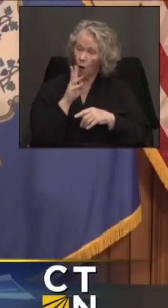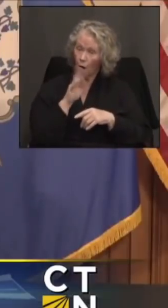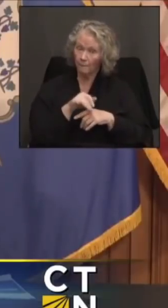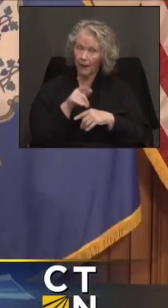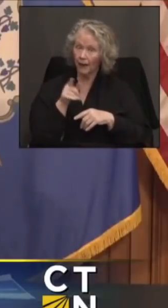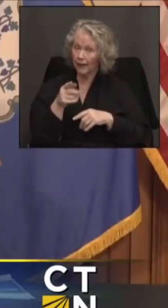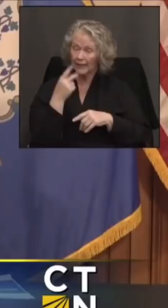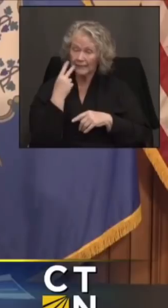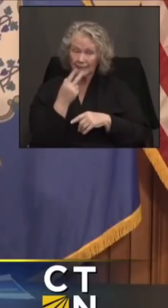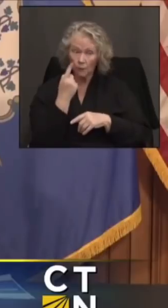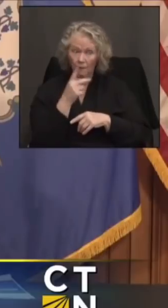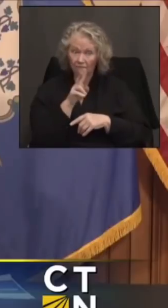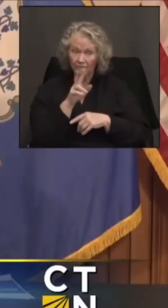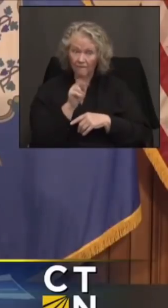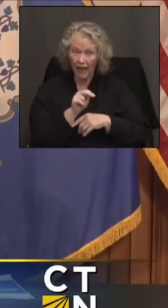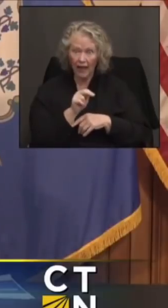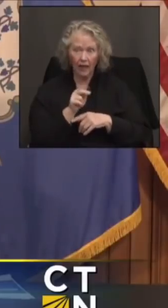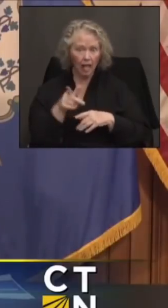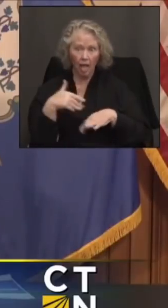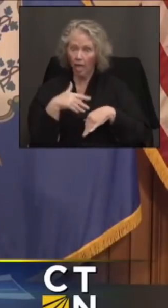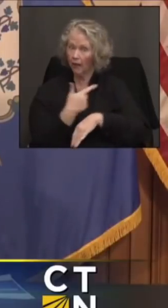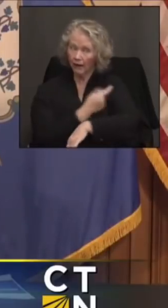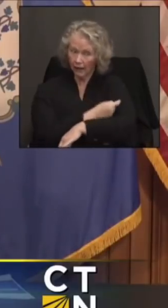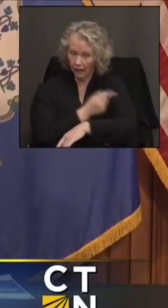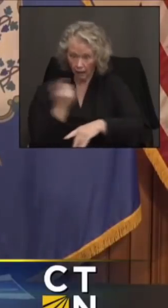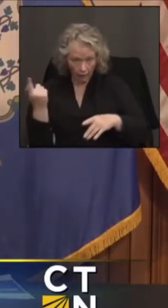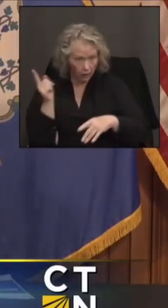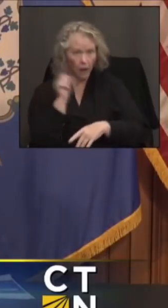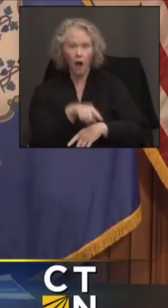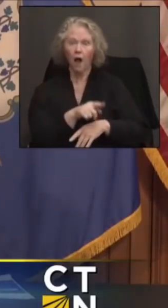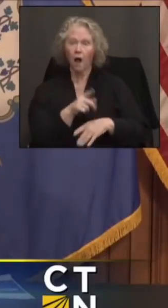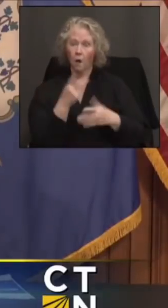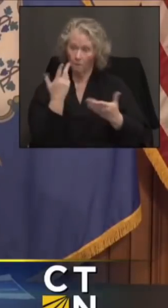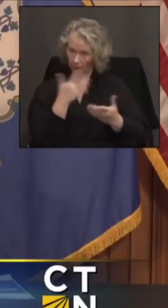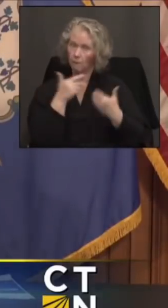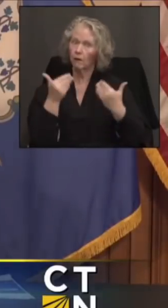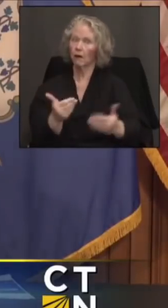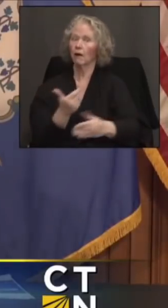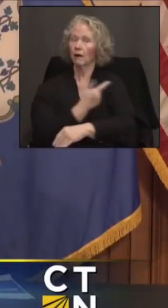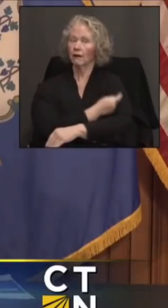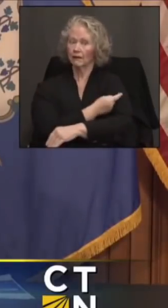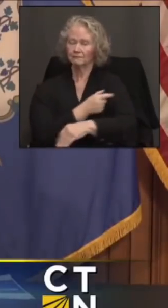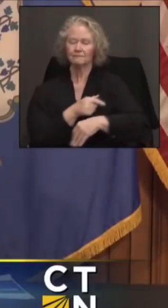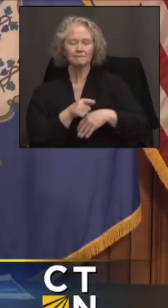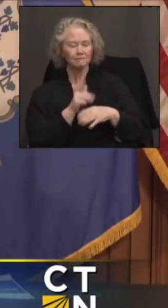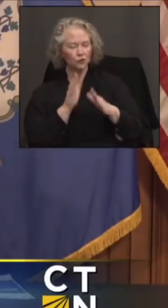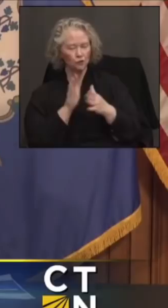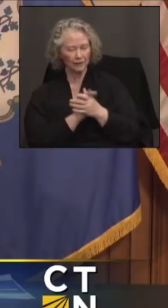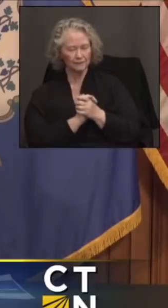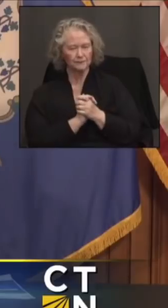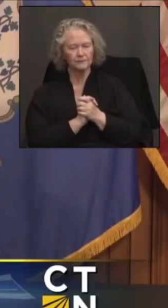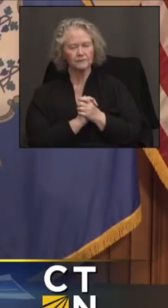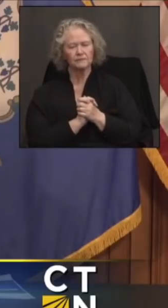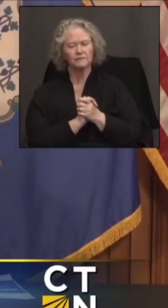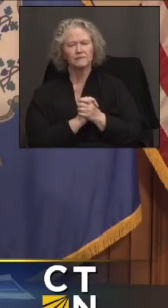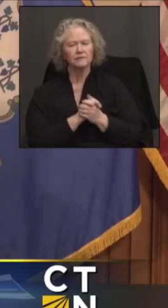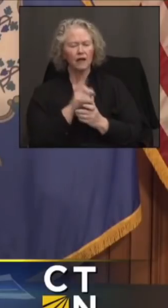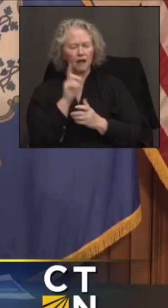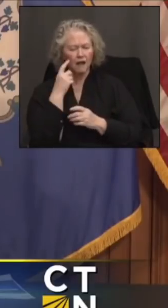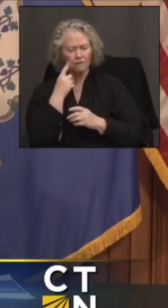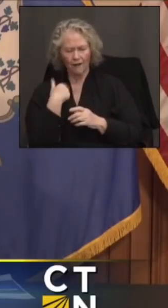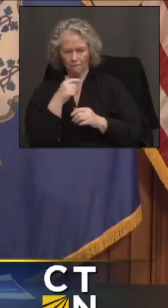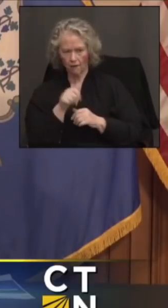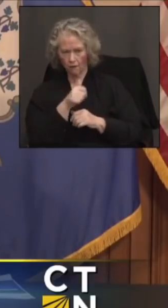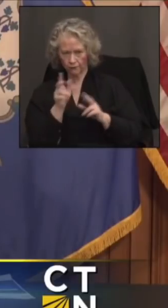haven't been vaccinated, feel free to walk up and see if you can get vaccinated. Okay, great. And Governor, on a different